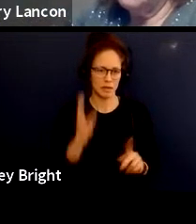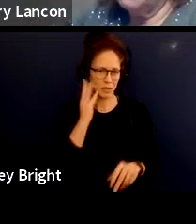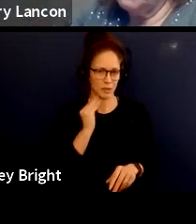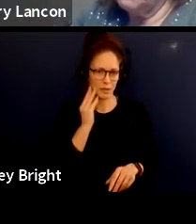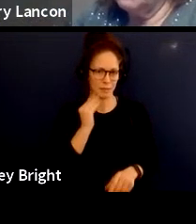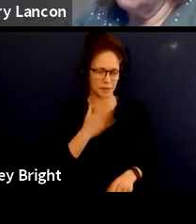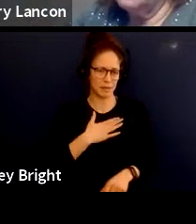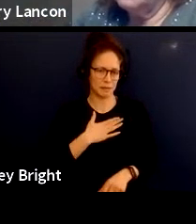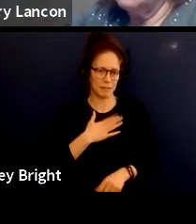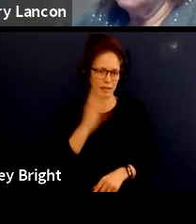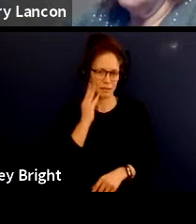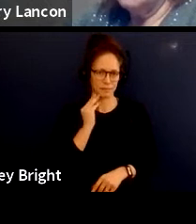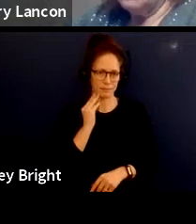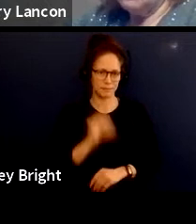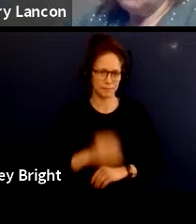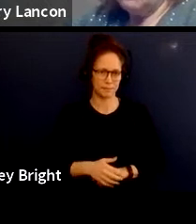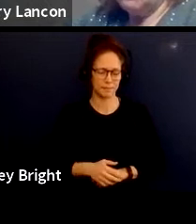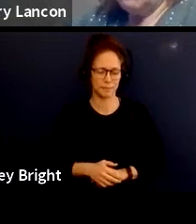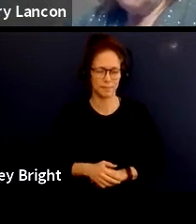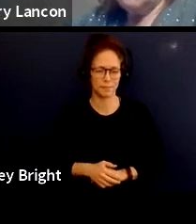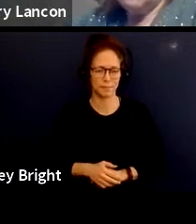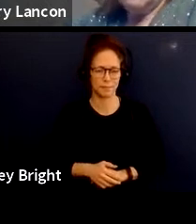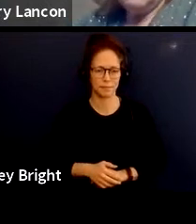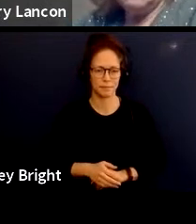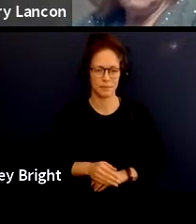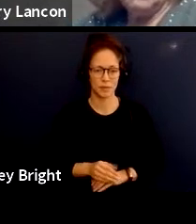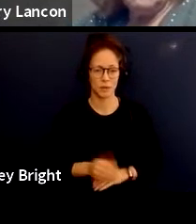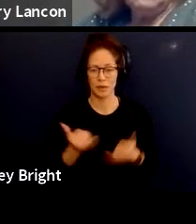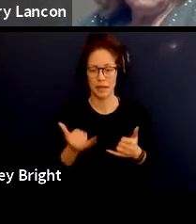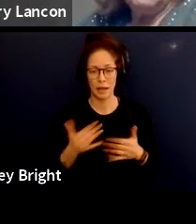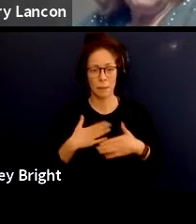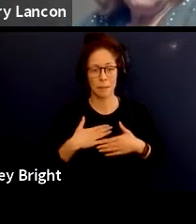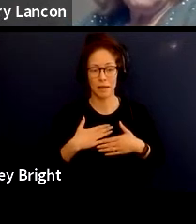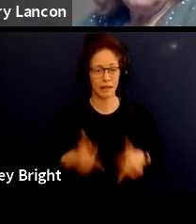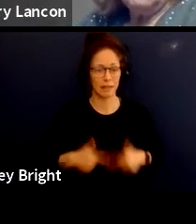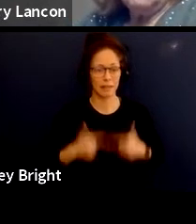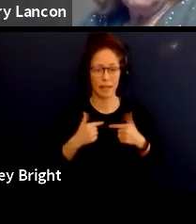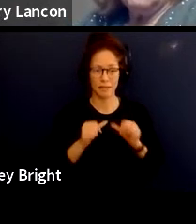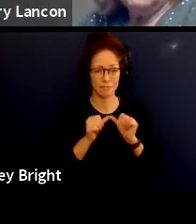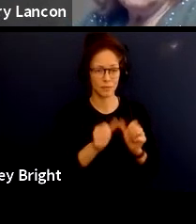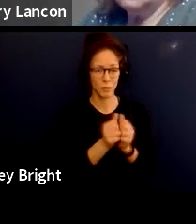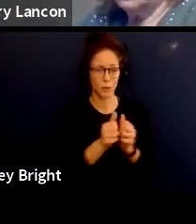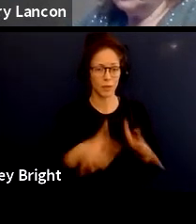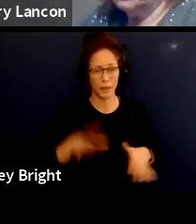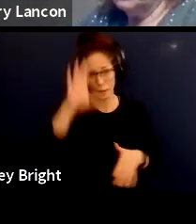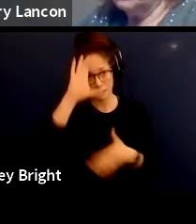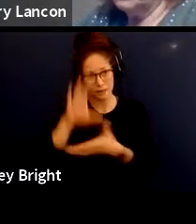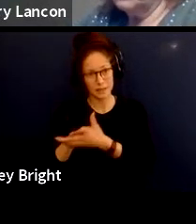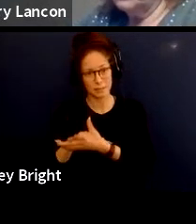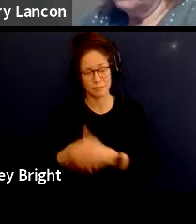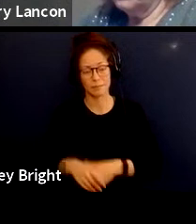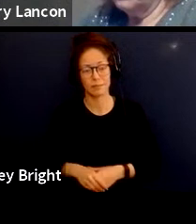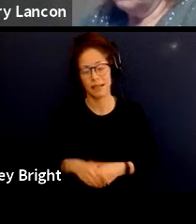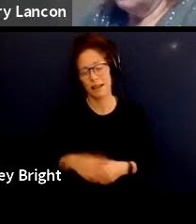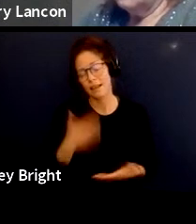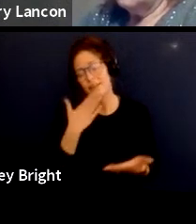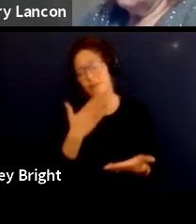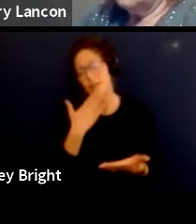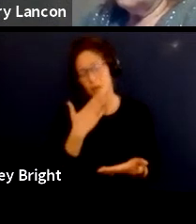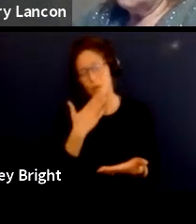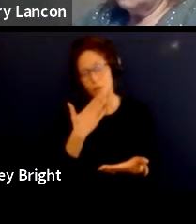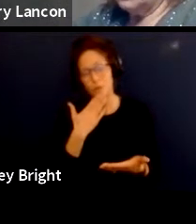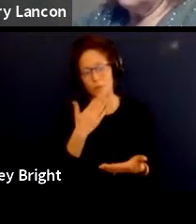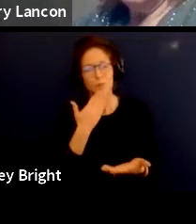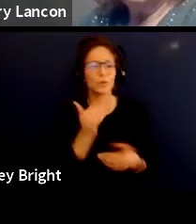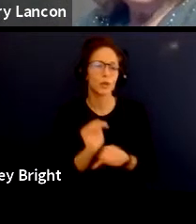I've experienced and the life that I'm gonna have to live now without my husband. And that's it. And I thank you and